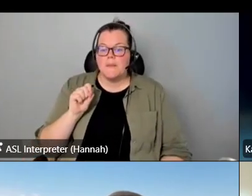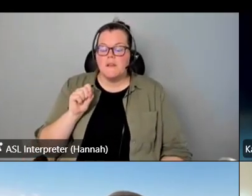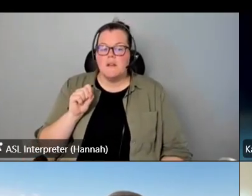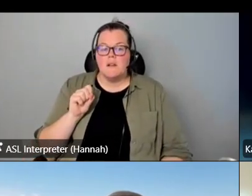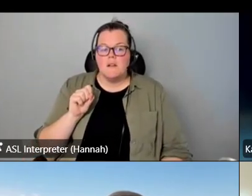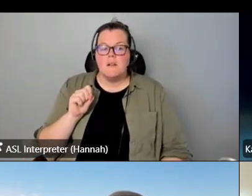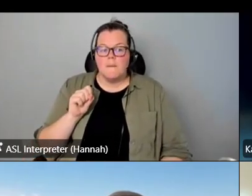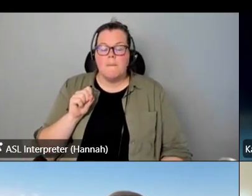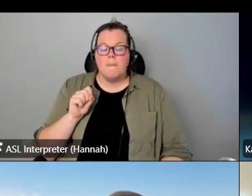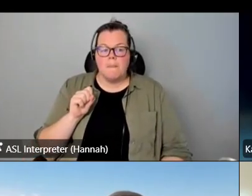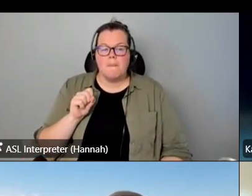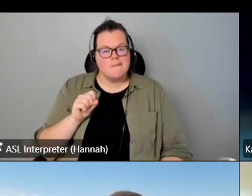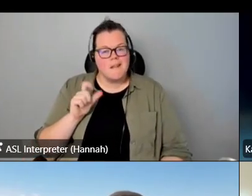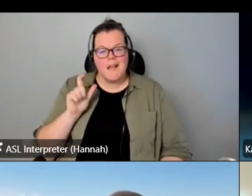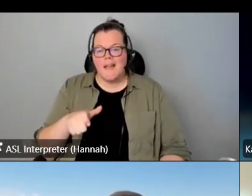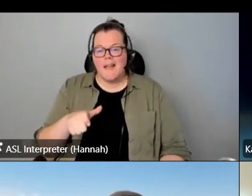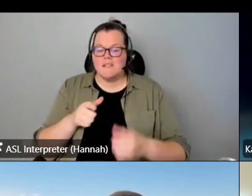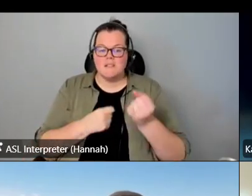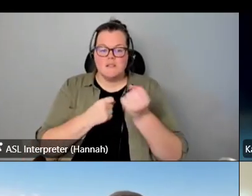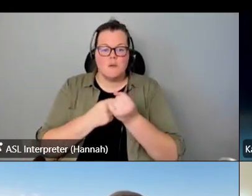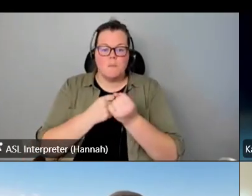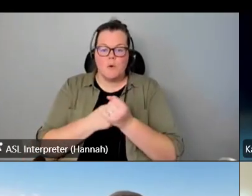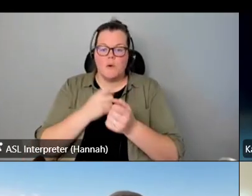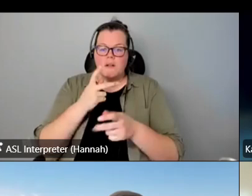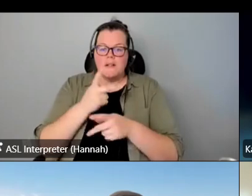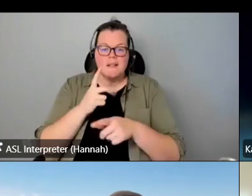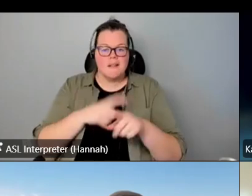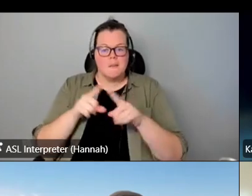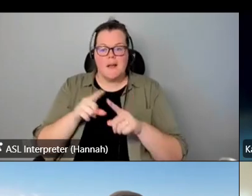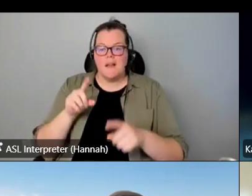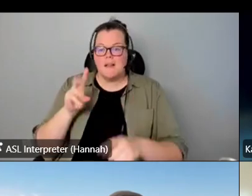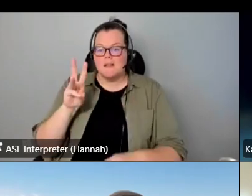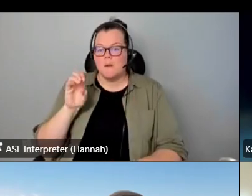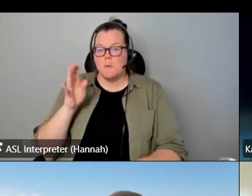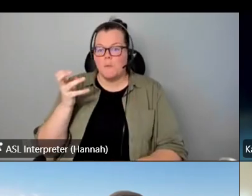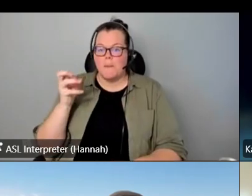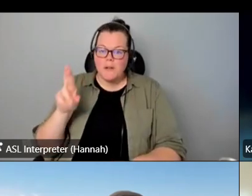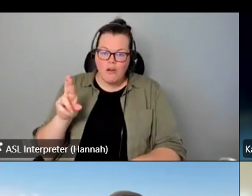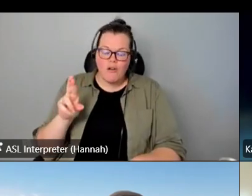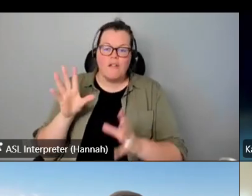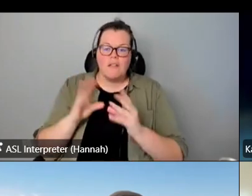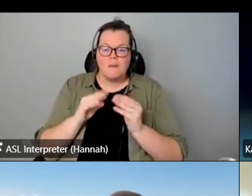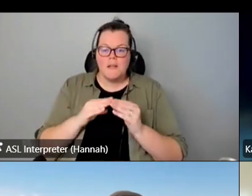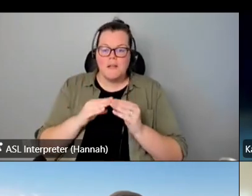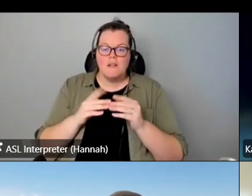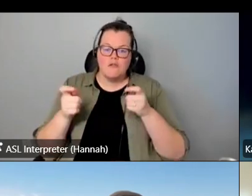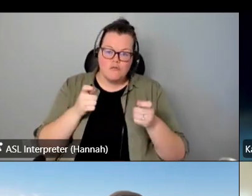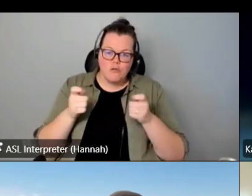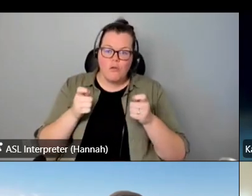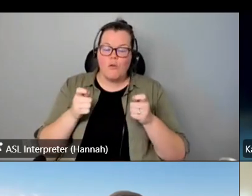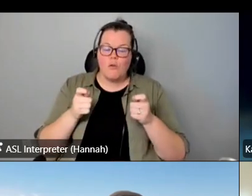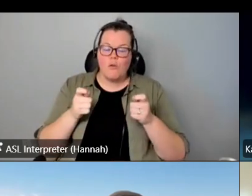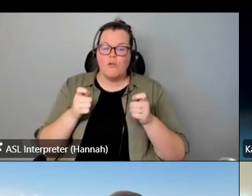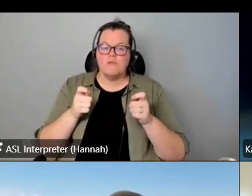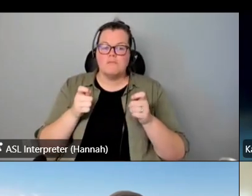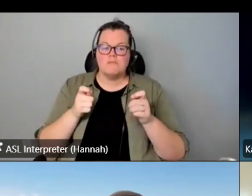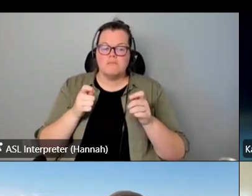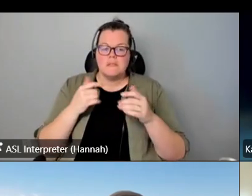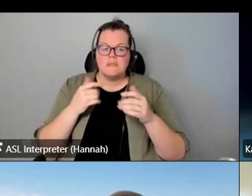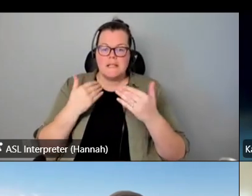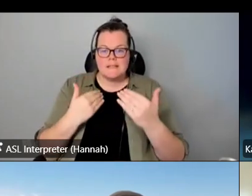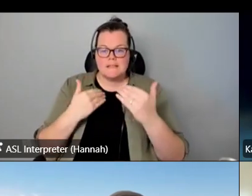keeping it as a webinar. That way, the meeting is controlled and contained. In addition, I don't